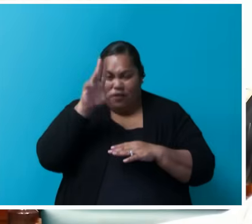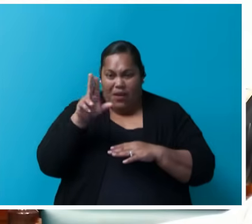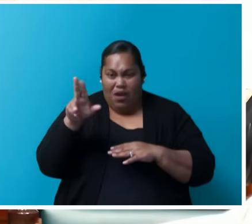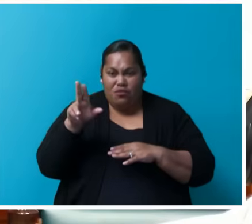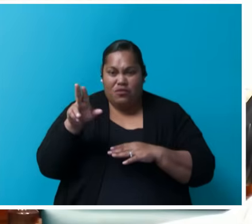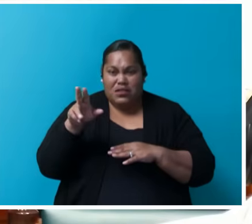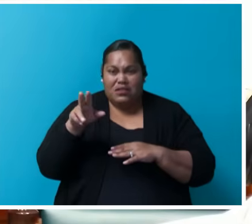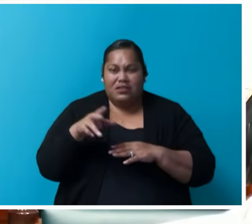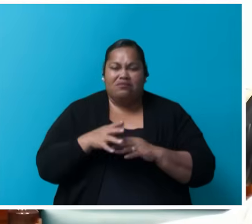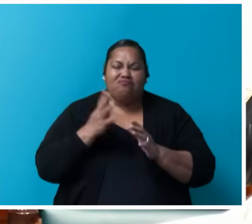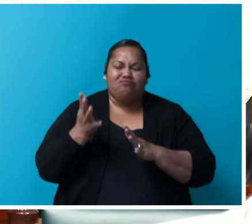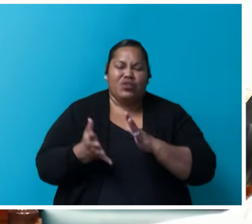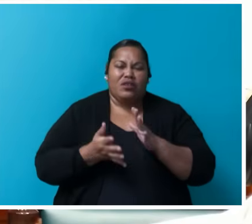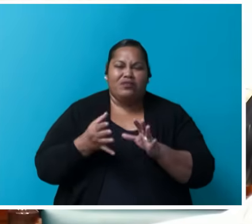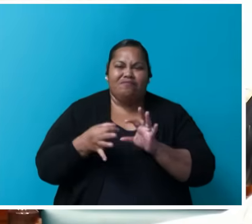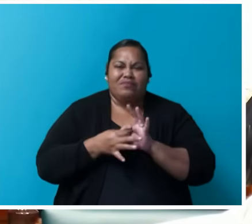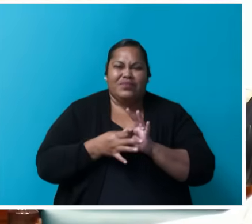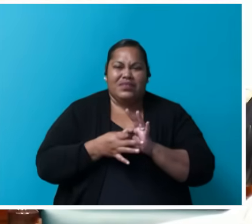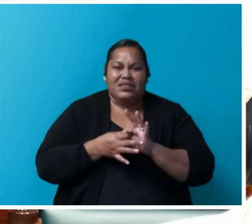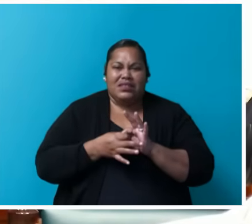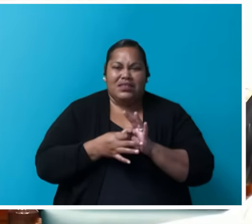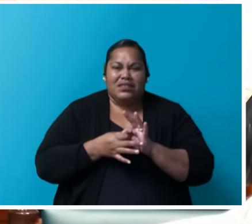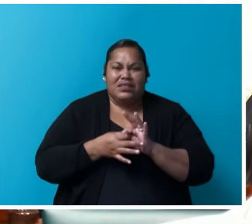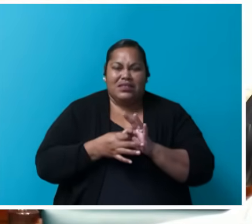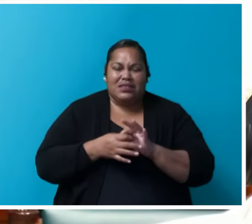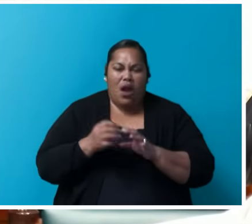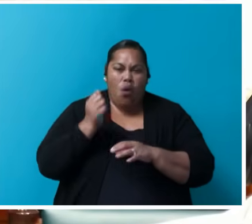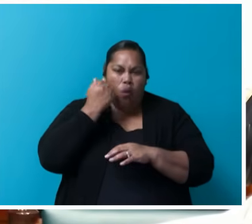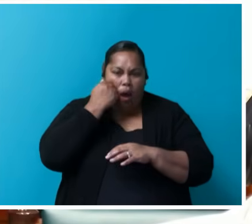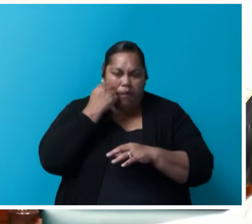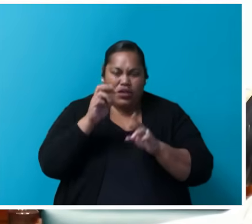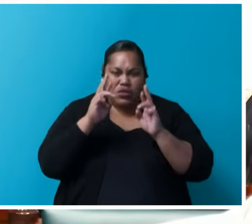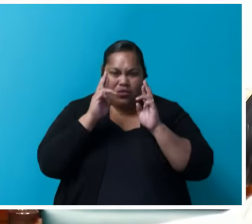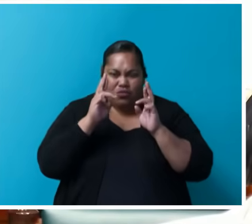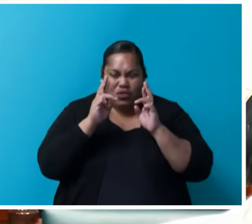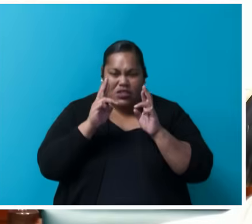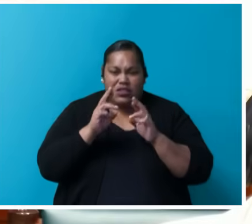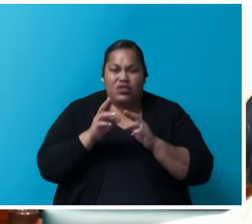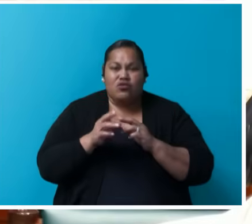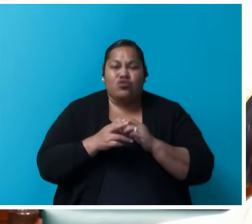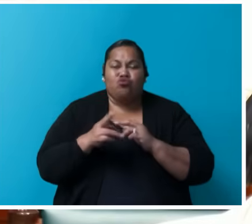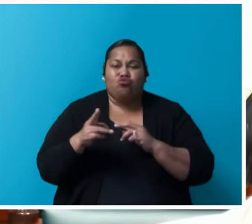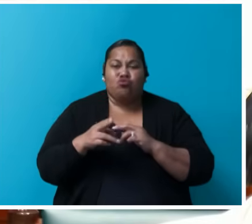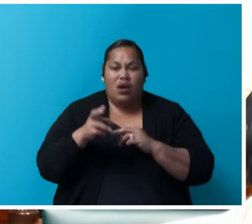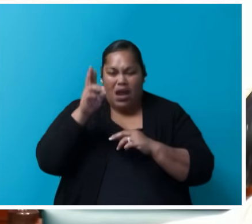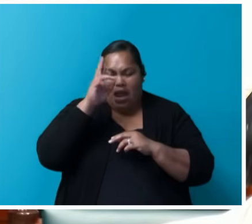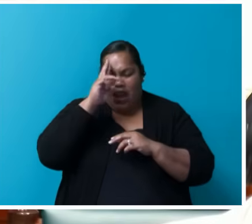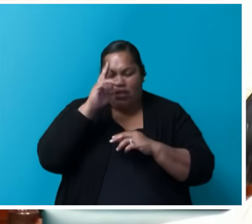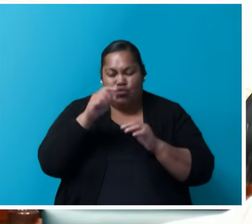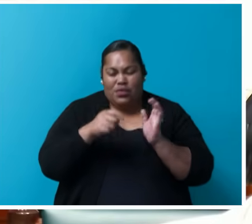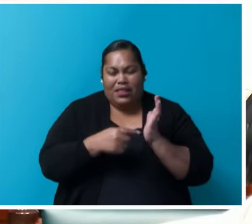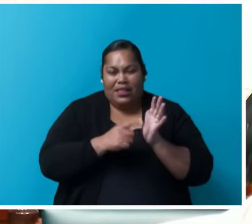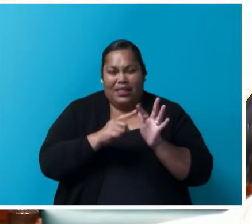Lao. I extended my warmest wishes to Ratu Tuvita for a reign that brings unity,